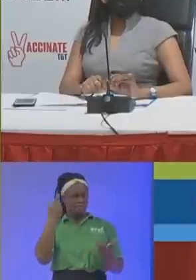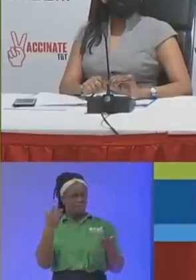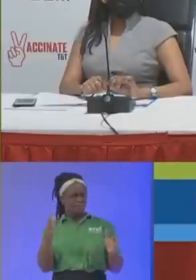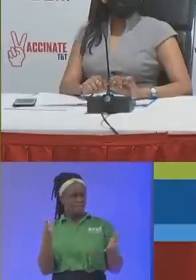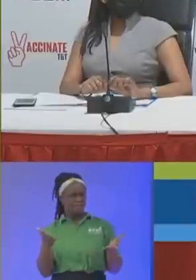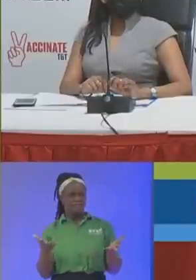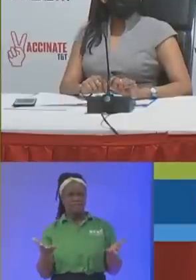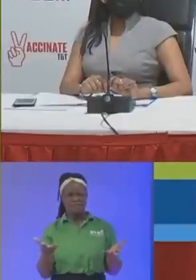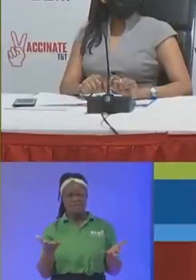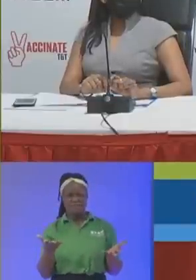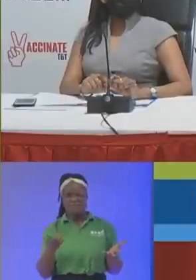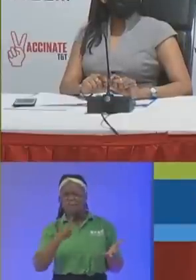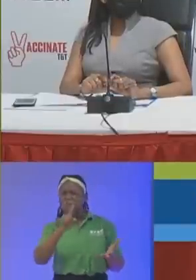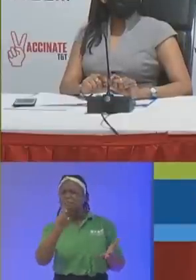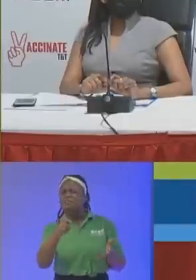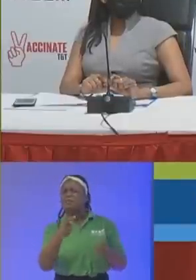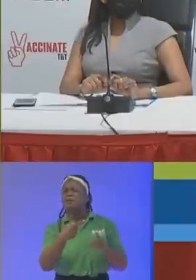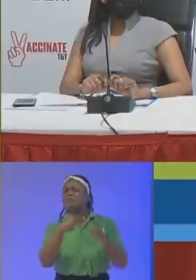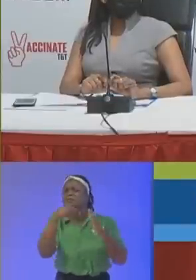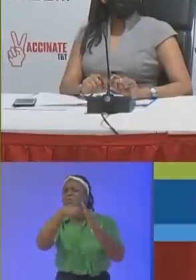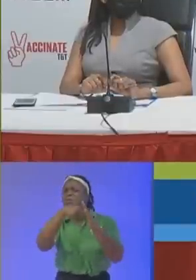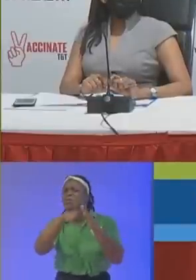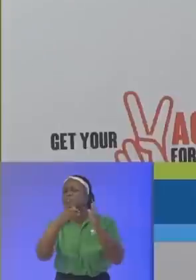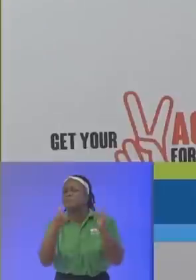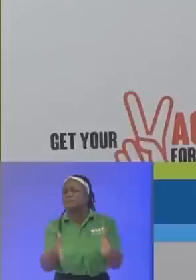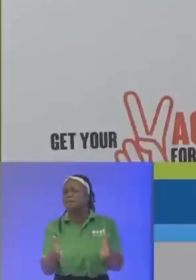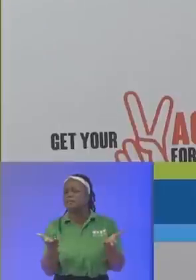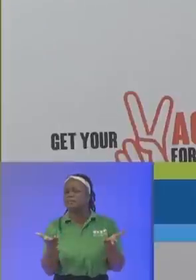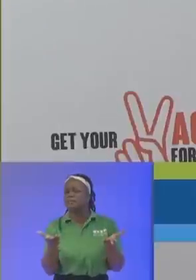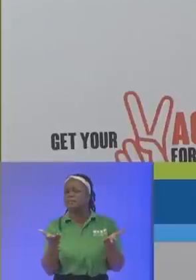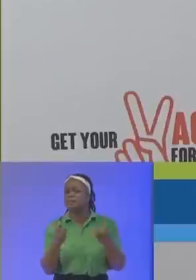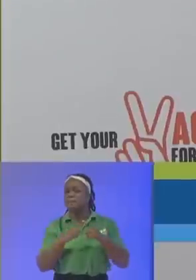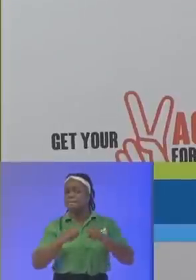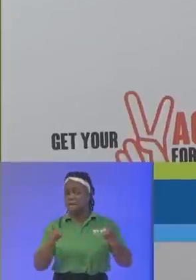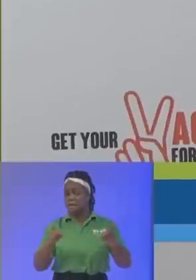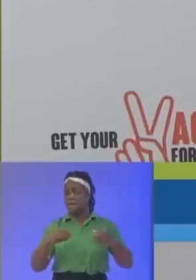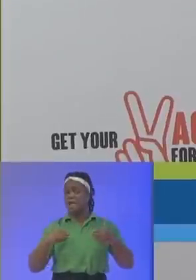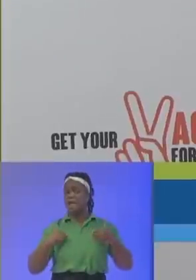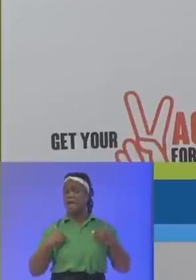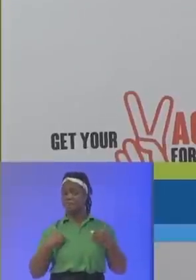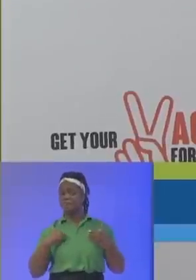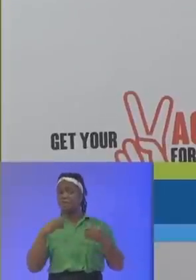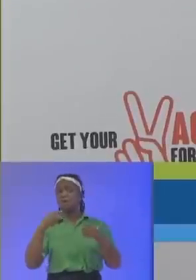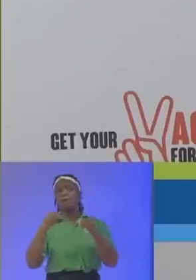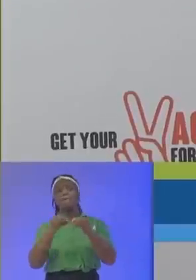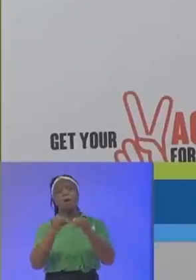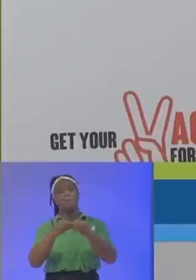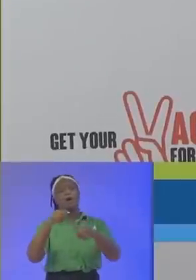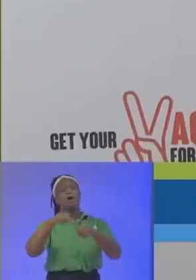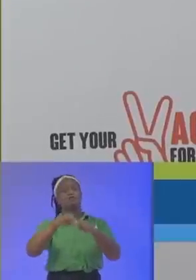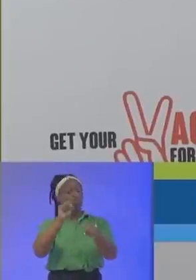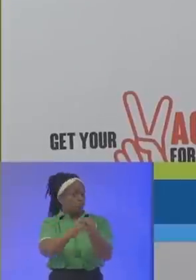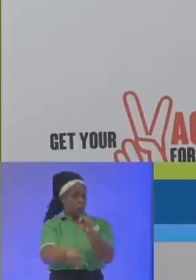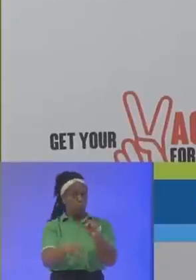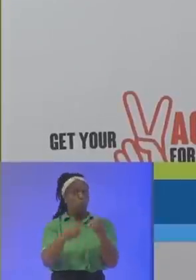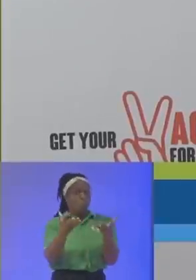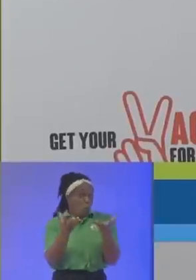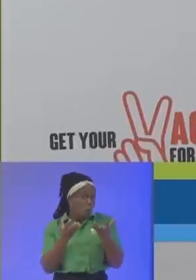media. But just as we have a few minutes left, I just want to highlight at this time the weekend